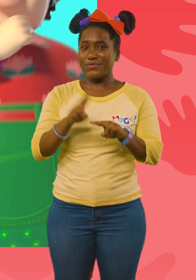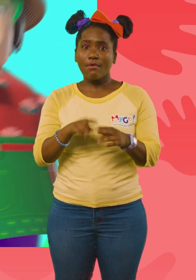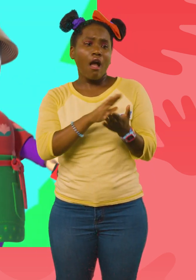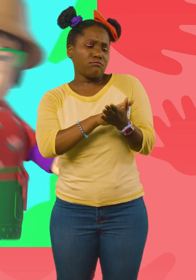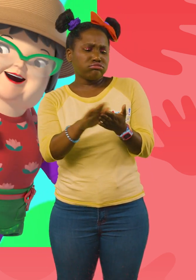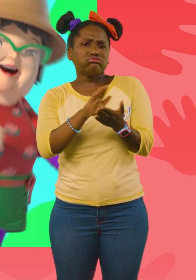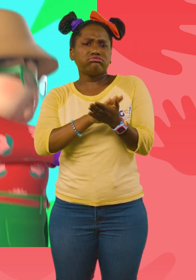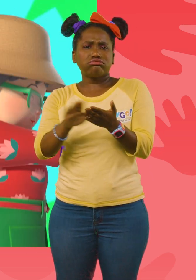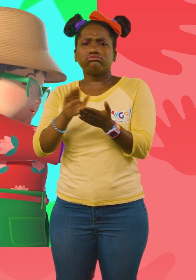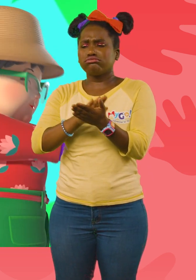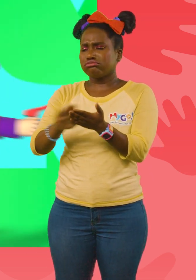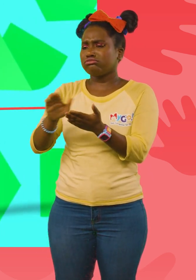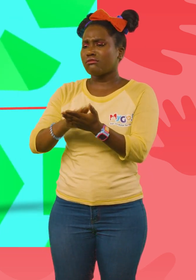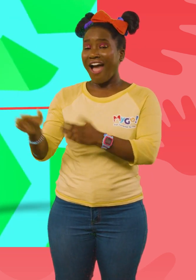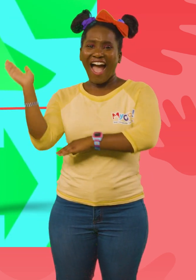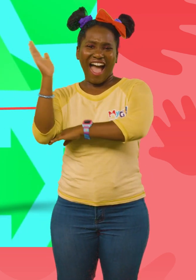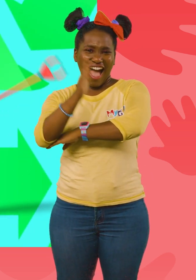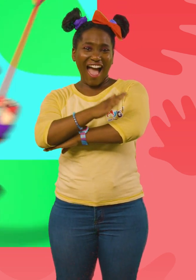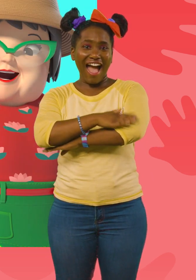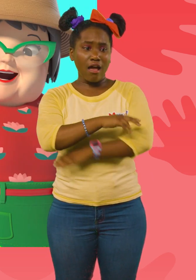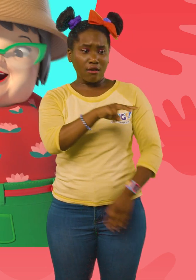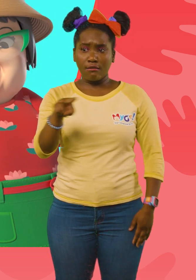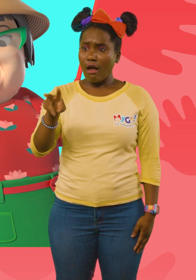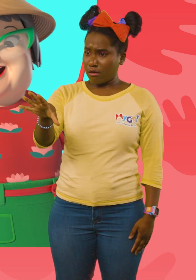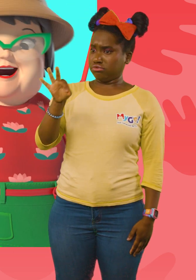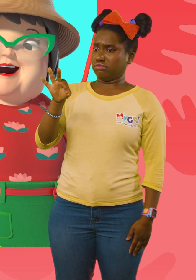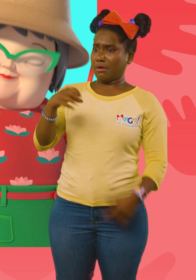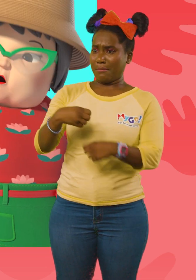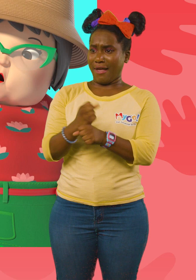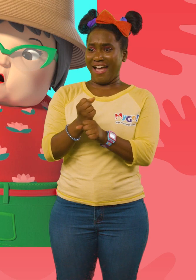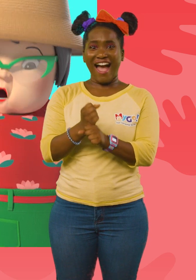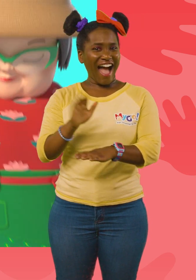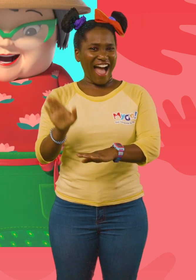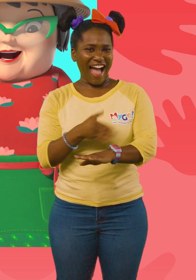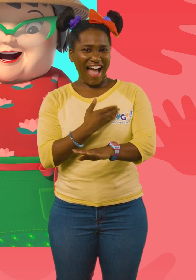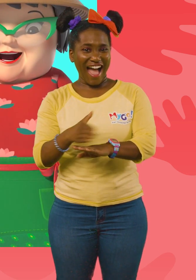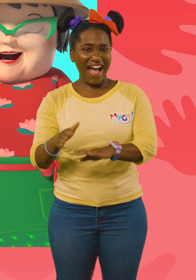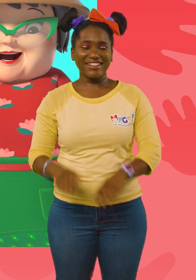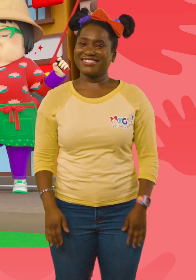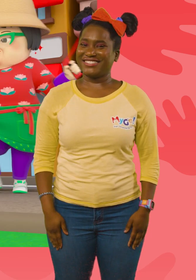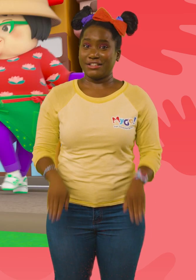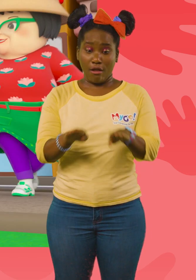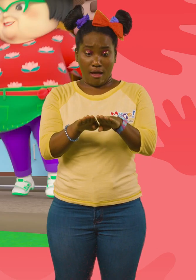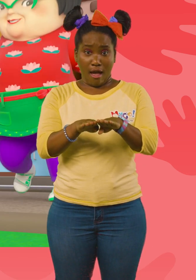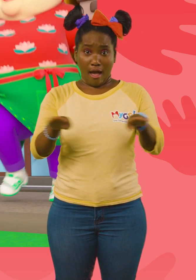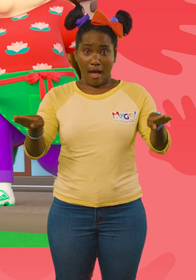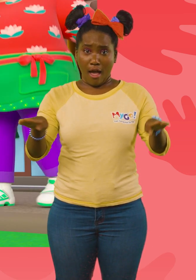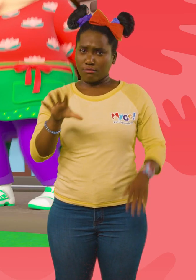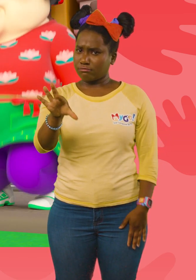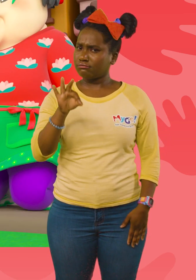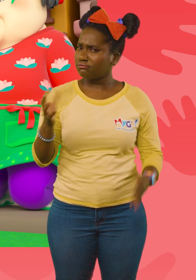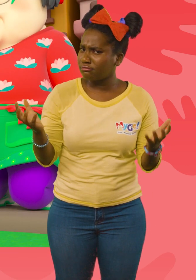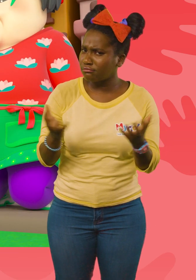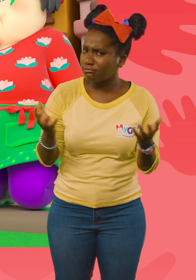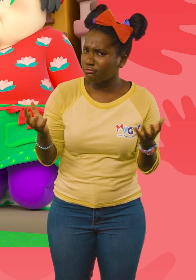to clean up all day long. Use what we find to make a song. What you find on